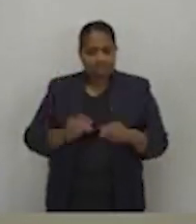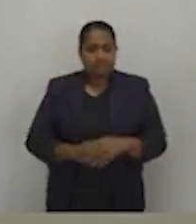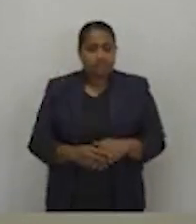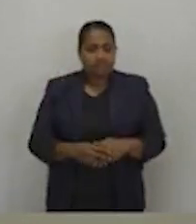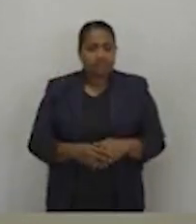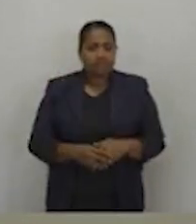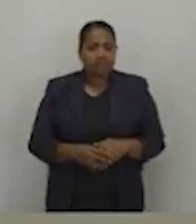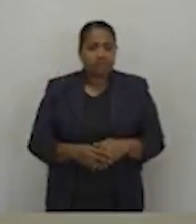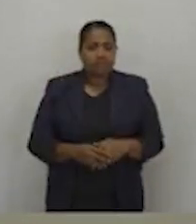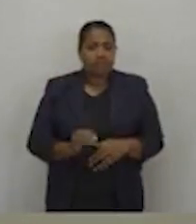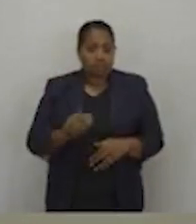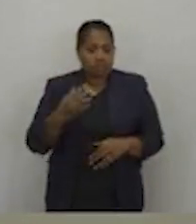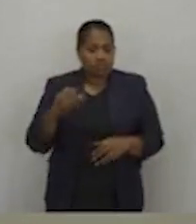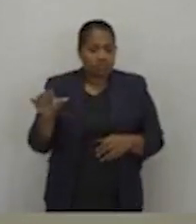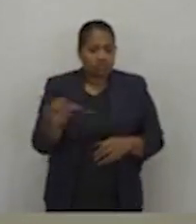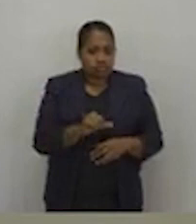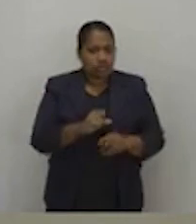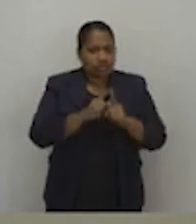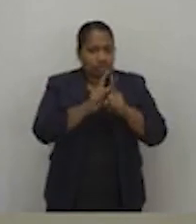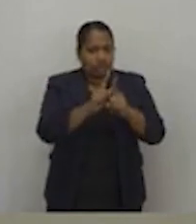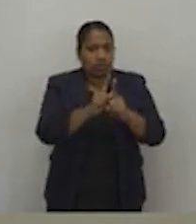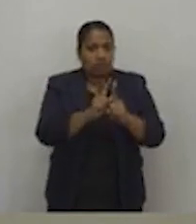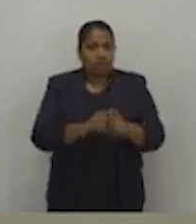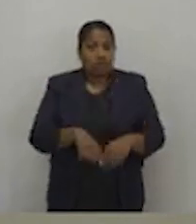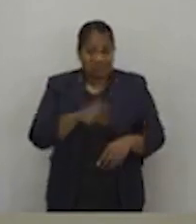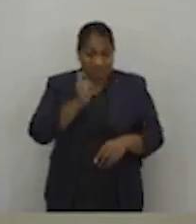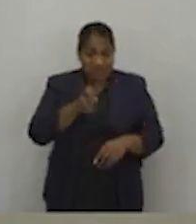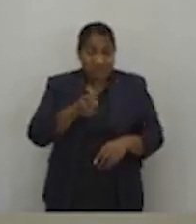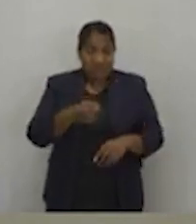with COVID-safe plans will be shut down.